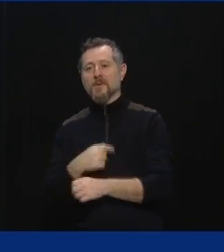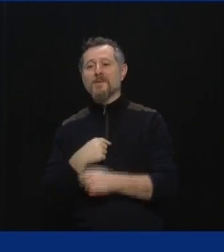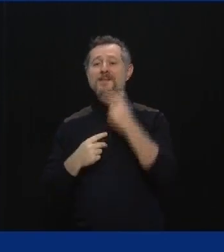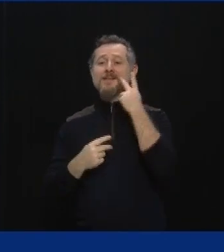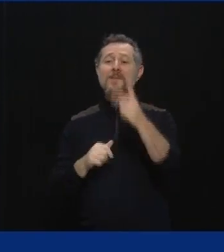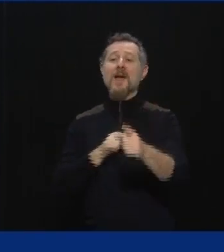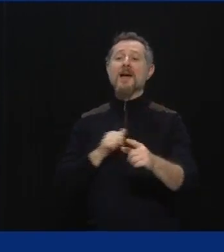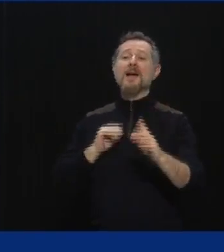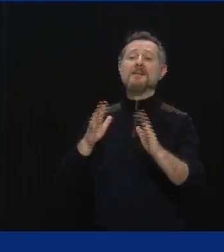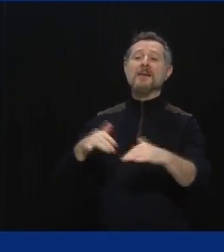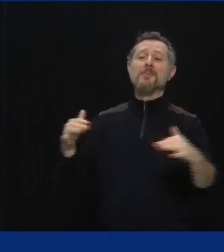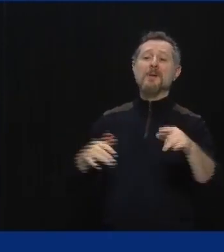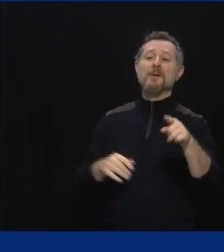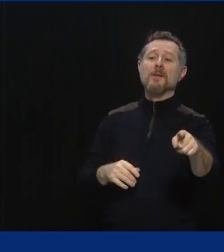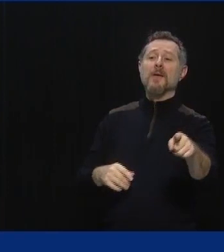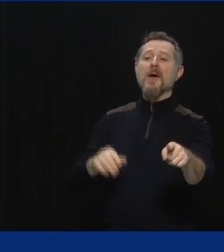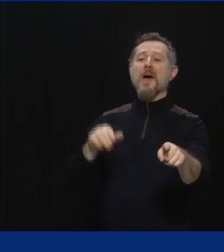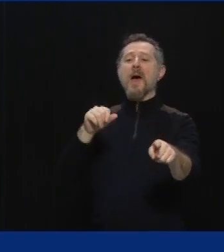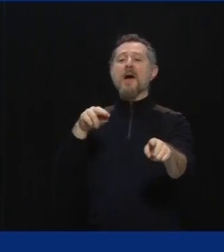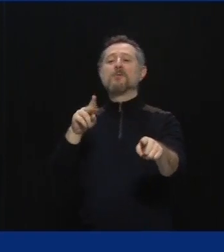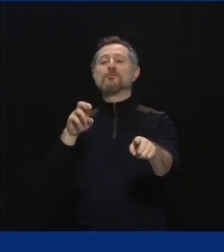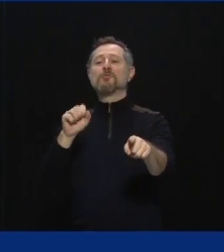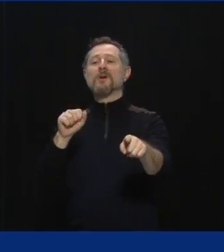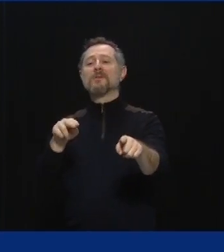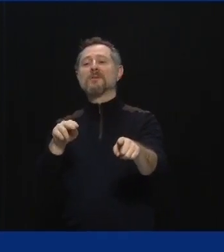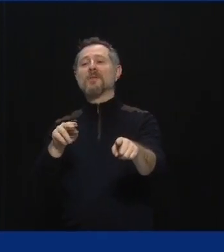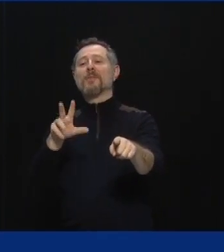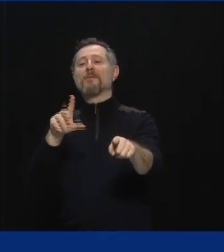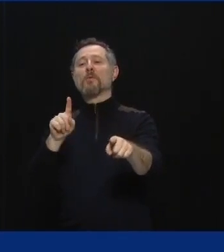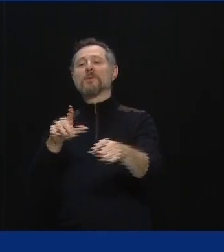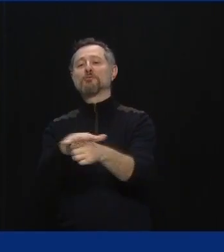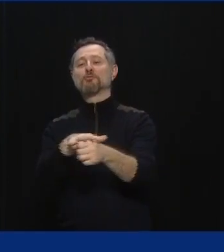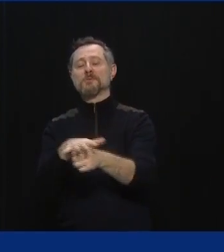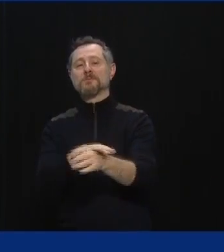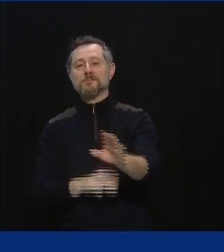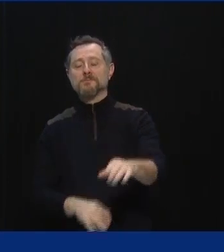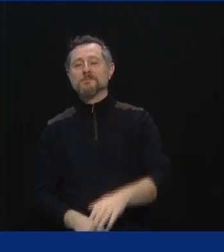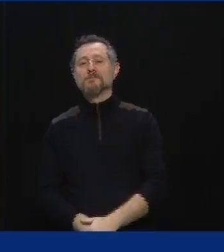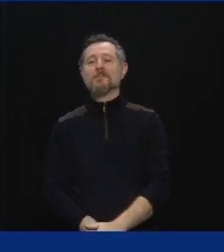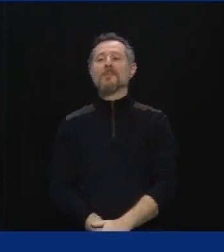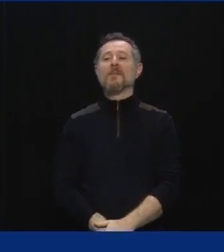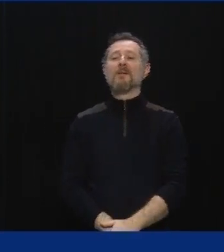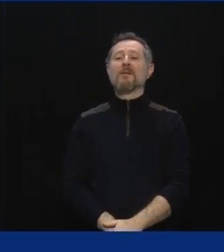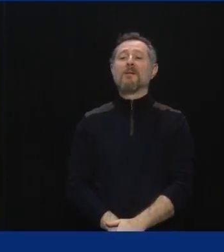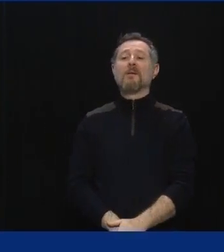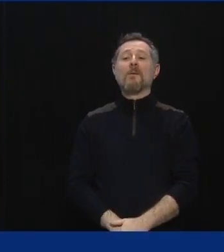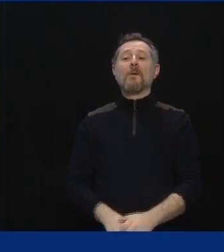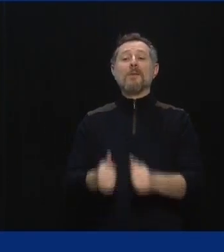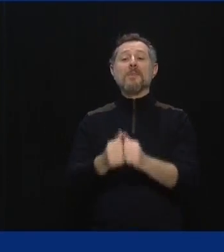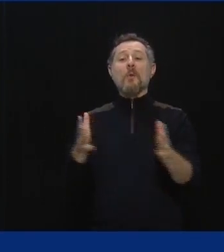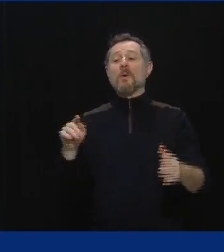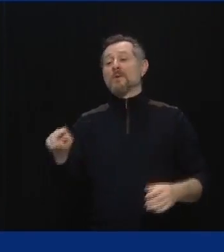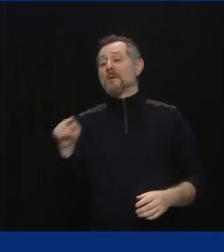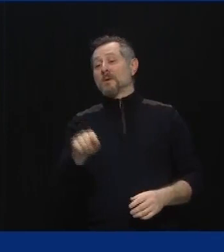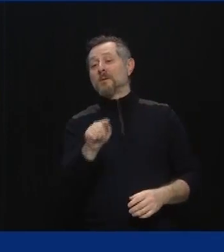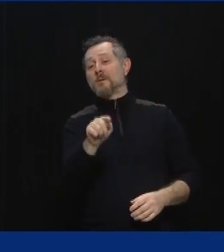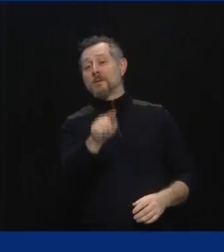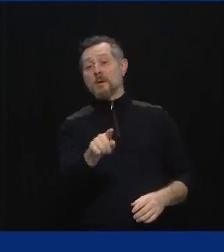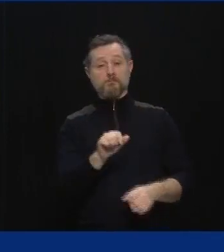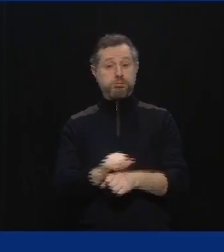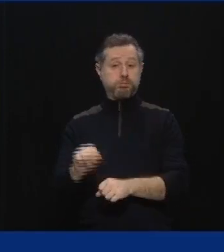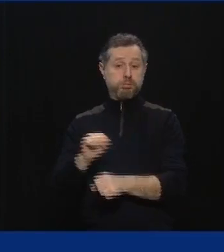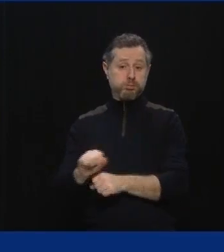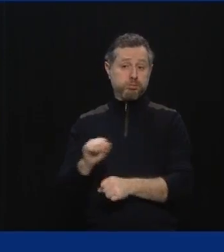Assemblyman Khalil Anderson from the 31st Assembly District. None of this would have ever happened if it wasn't for